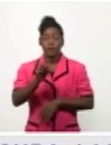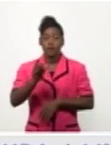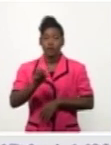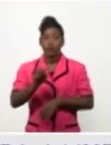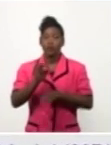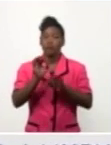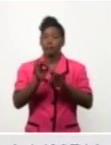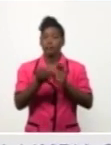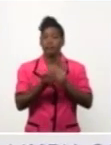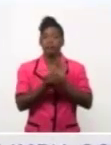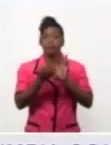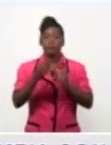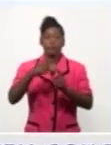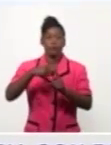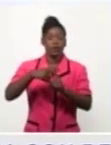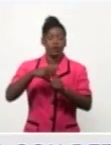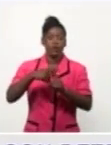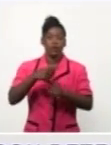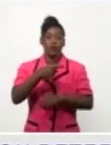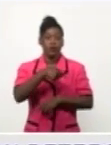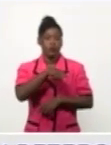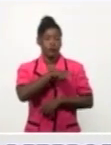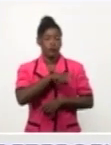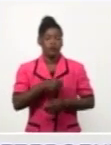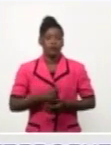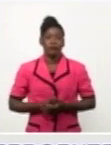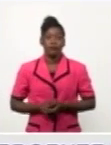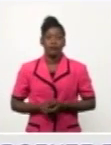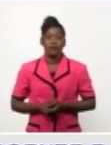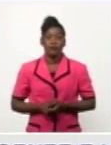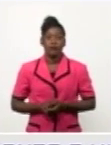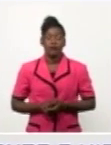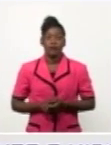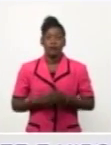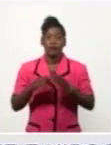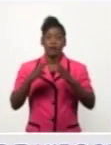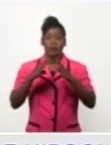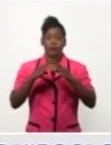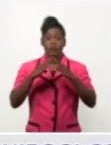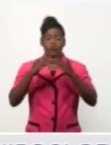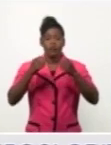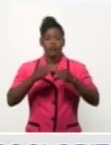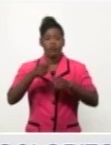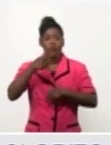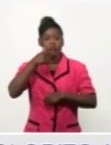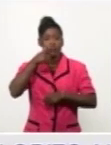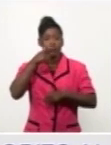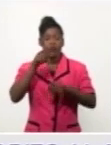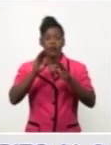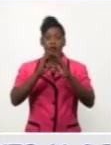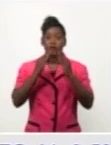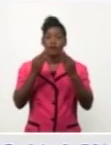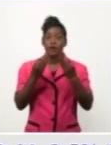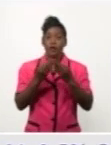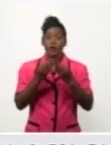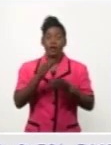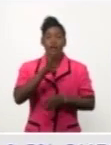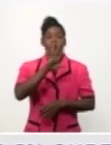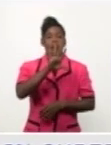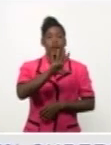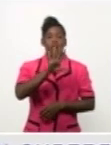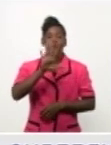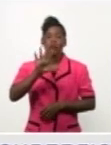193 active cases in Cuba. In our primary healthcare system, our professionals and